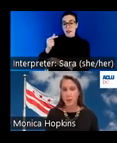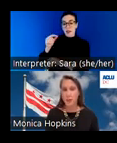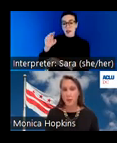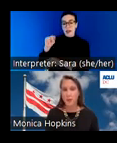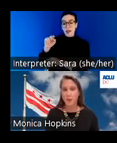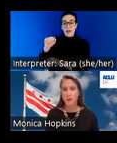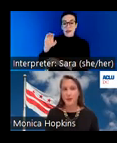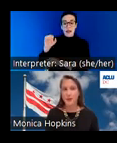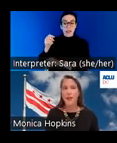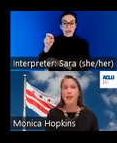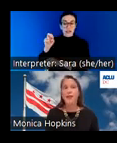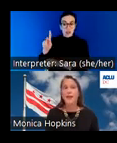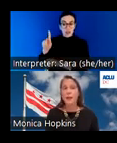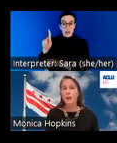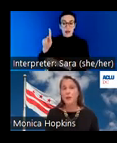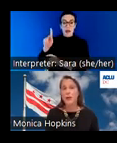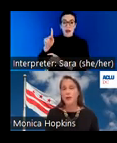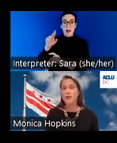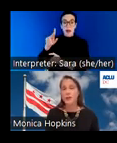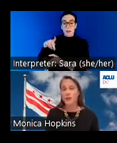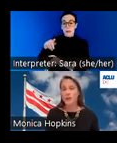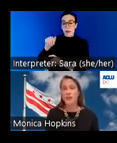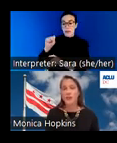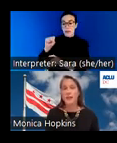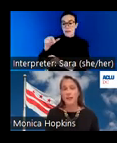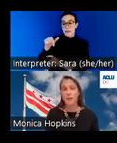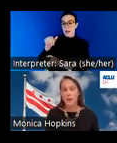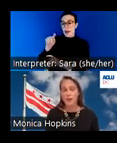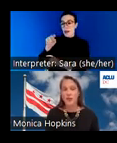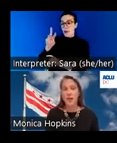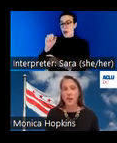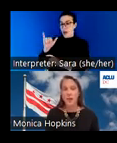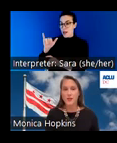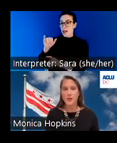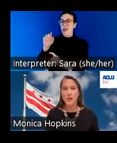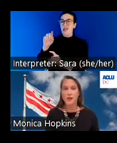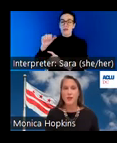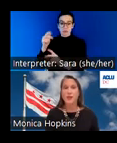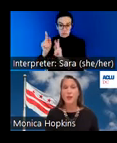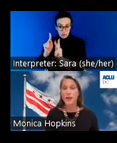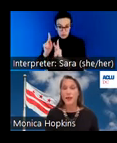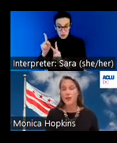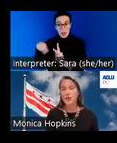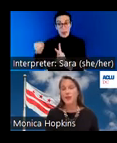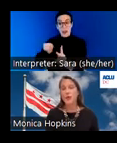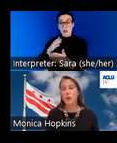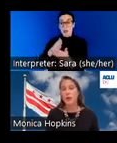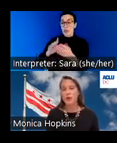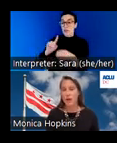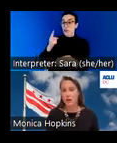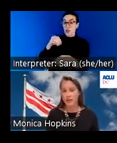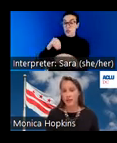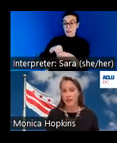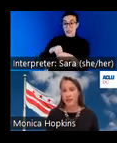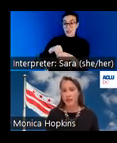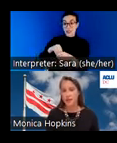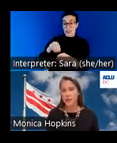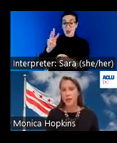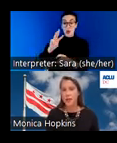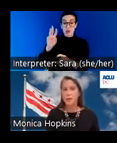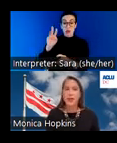Piscataway people. They were among the first in the Western Hemisphere to encounter European